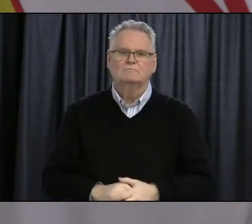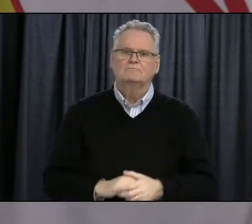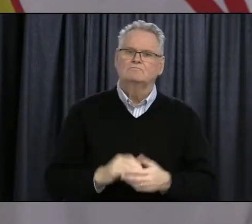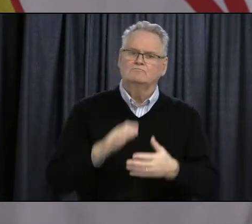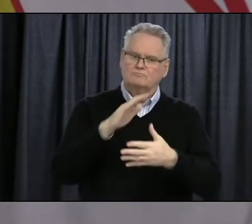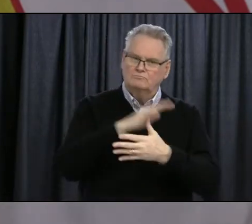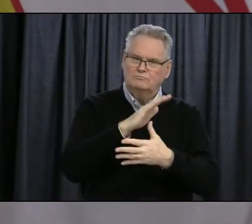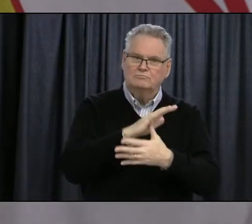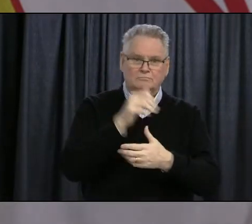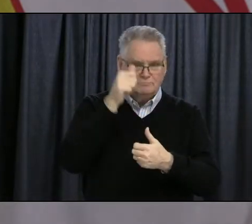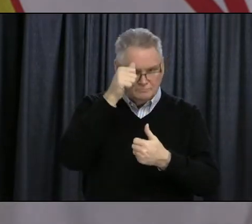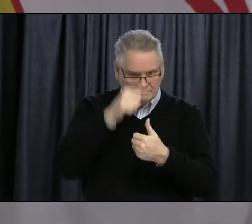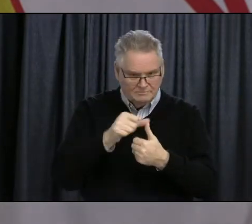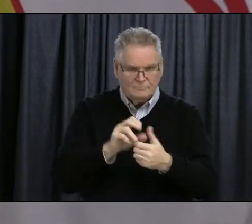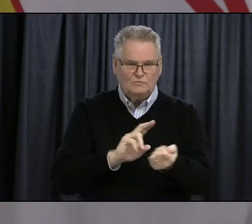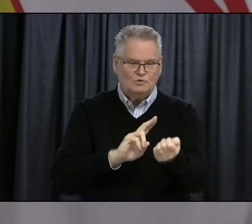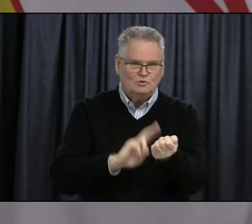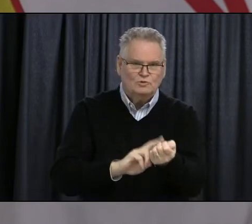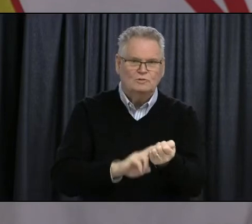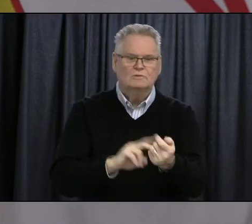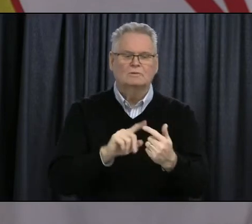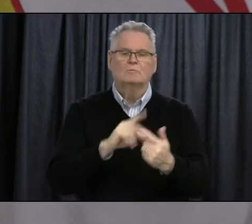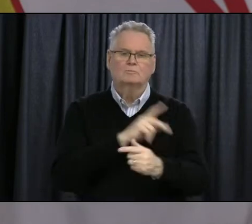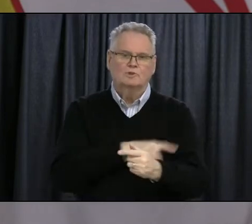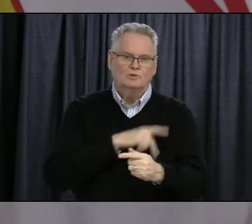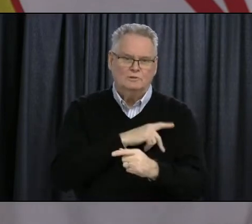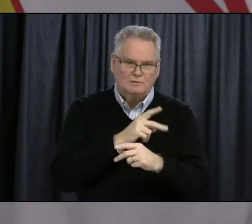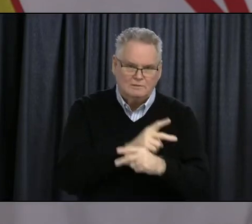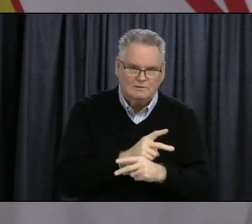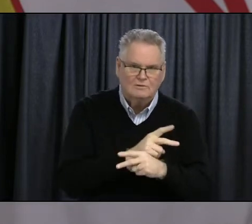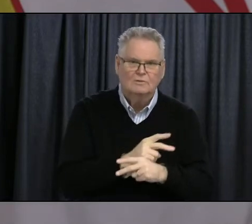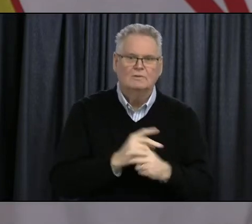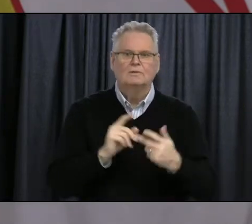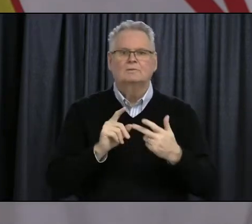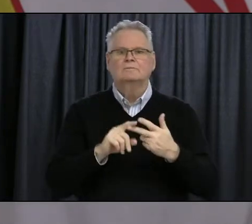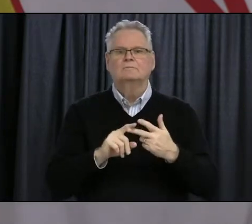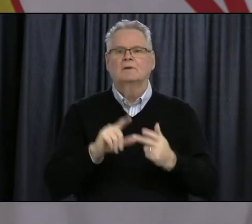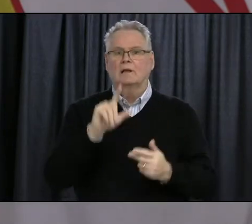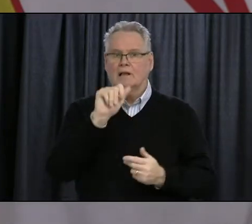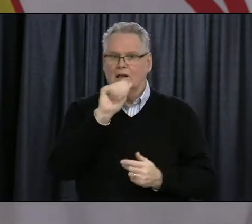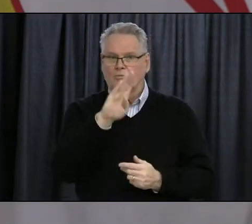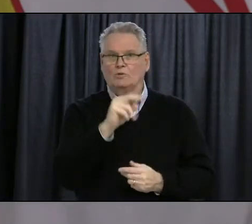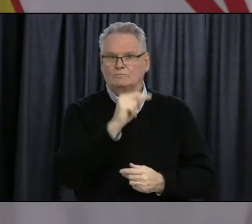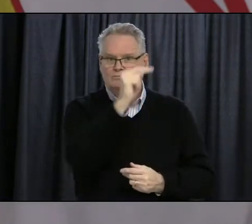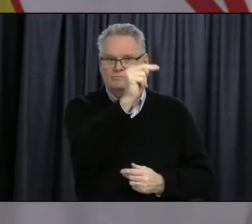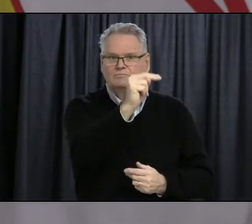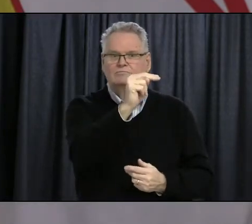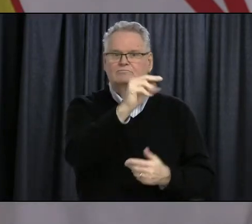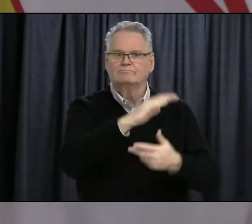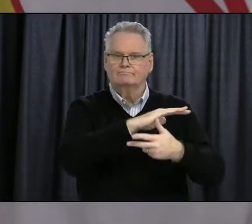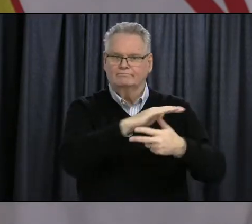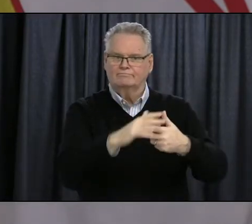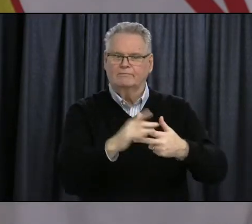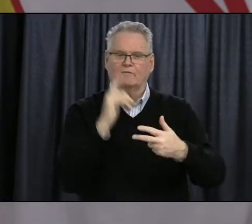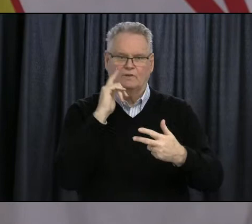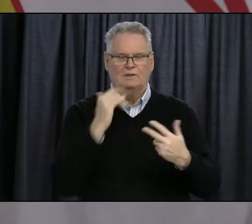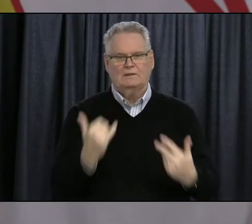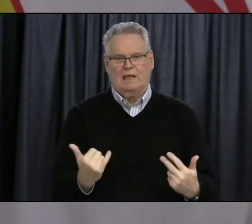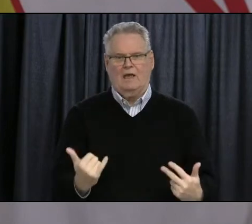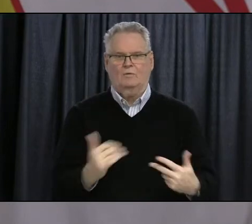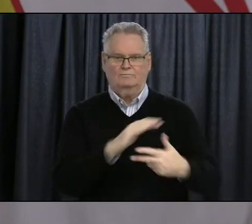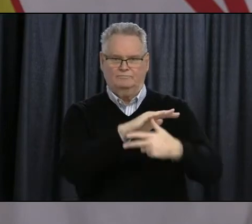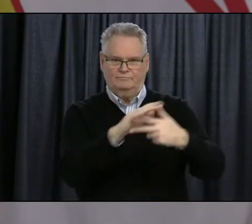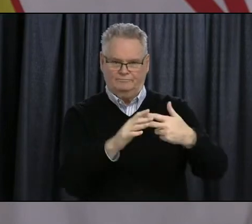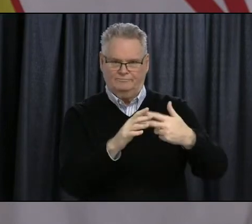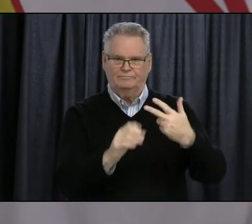as communities on the Labrador coast. We do anticipate a temporary delay in the shipment of the